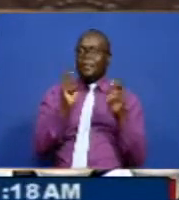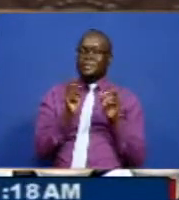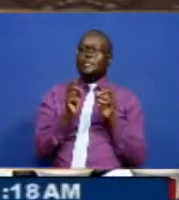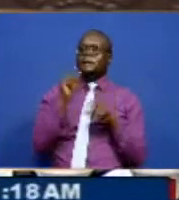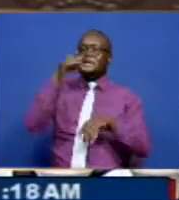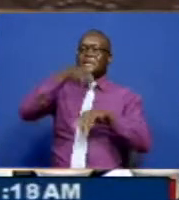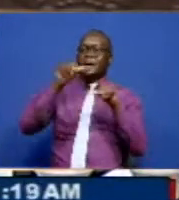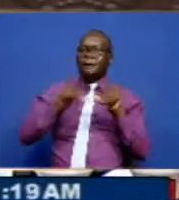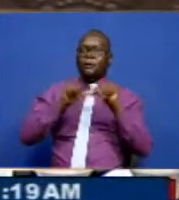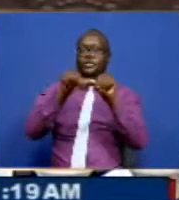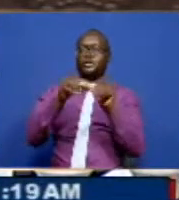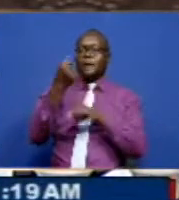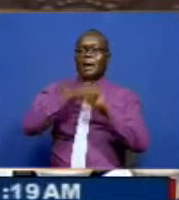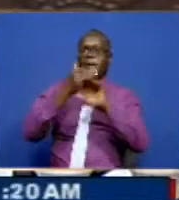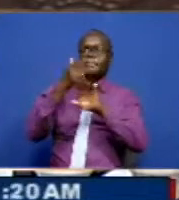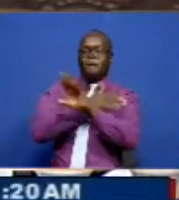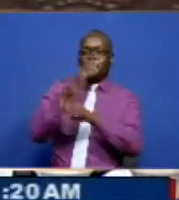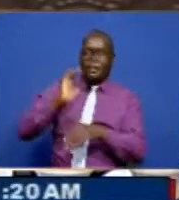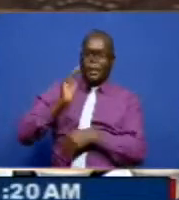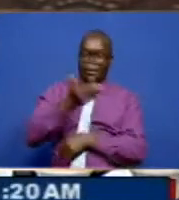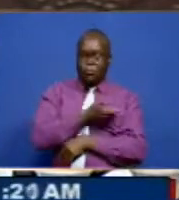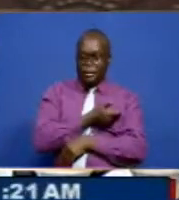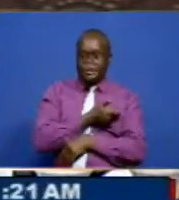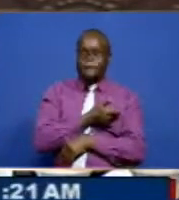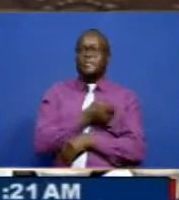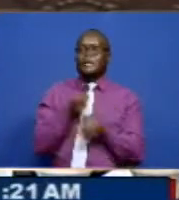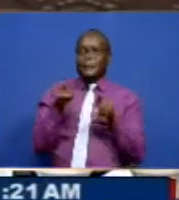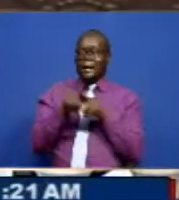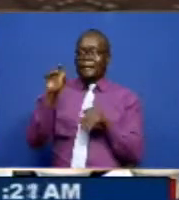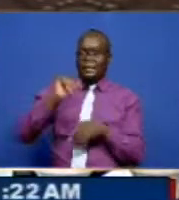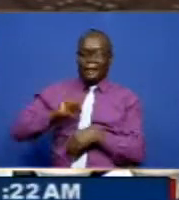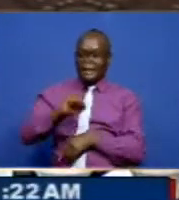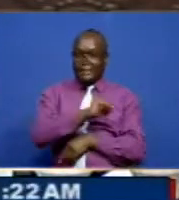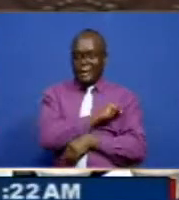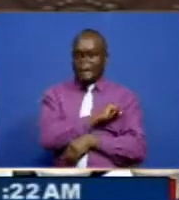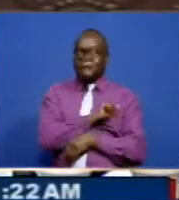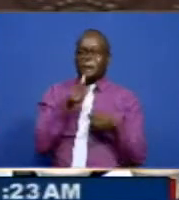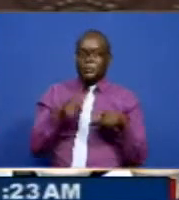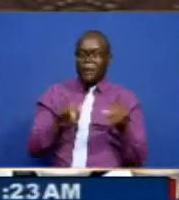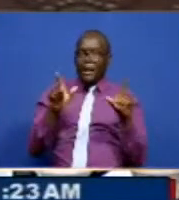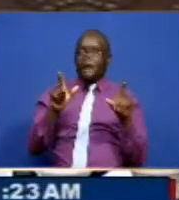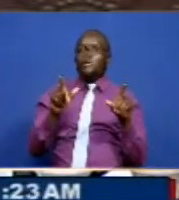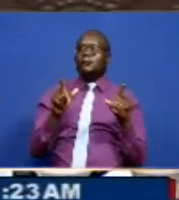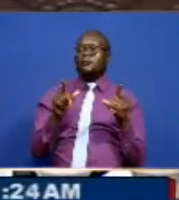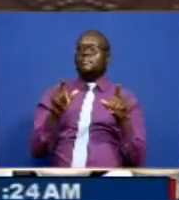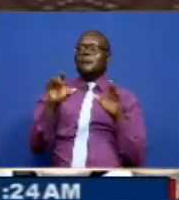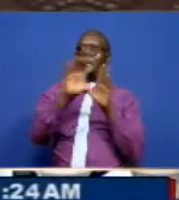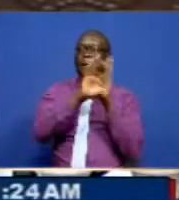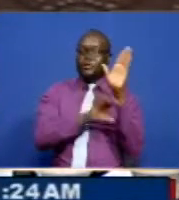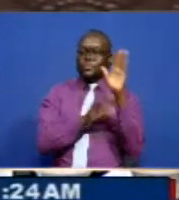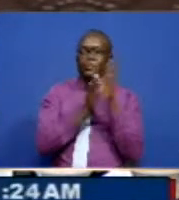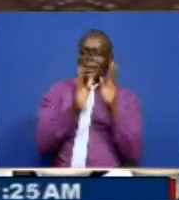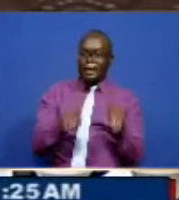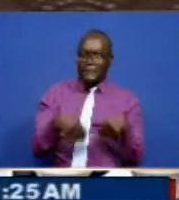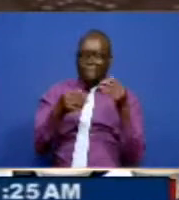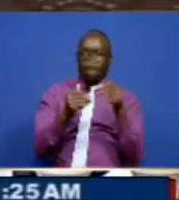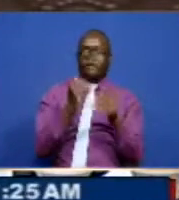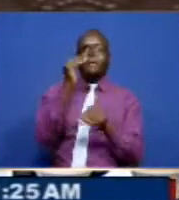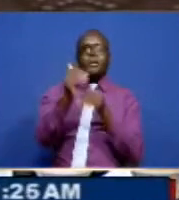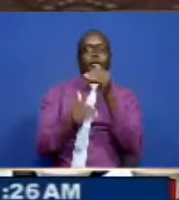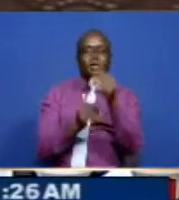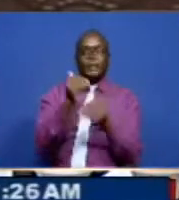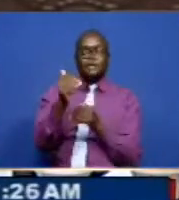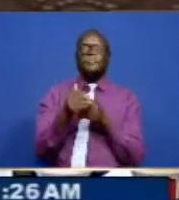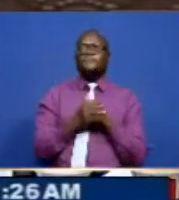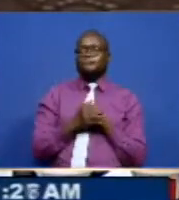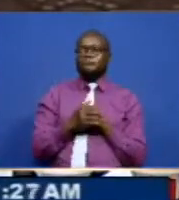still actively before the committee and the Senate, and to allow the constitutional and legal process